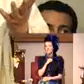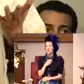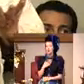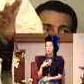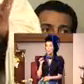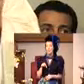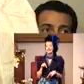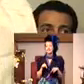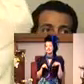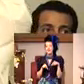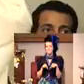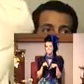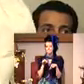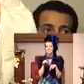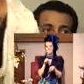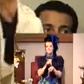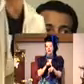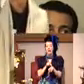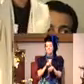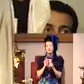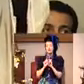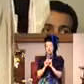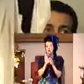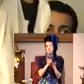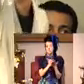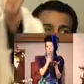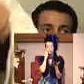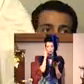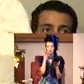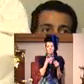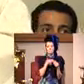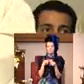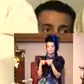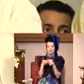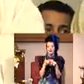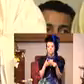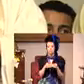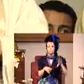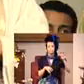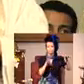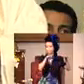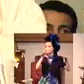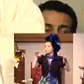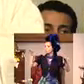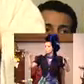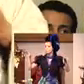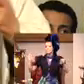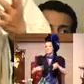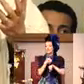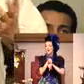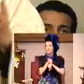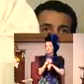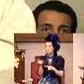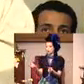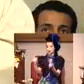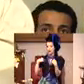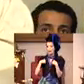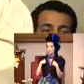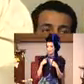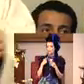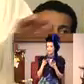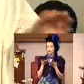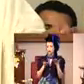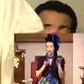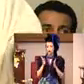time. The ushers are going to guide us to stations that will be located around the sanctuary. And when you come to us, the servers, it's